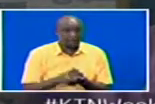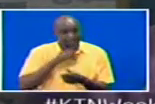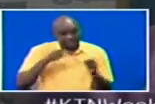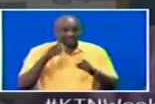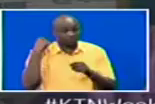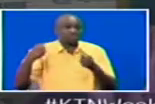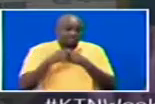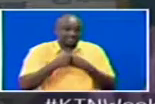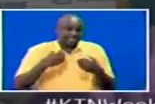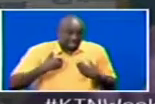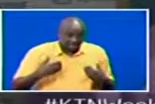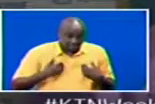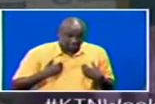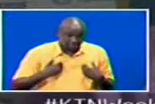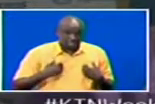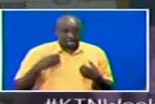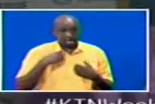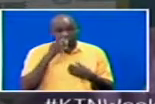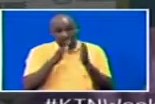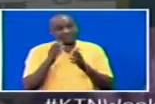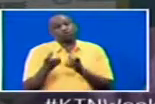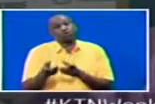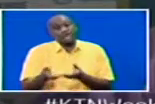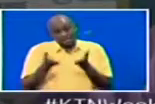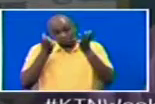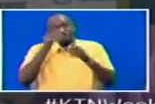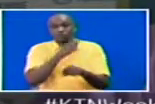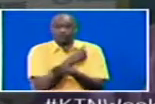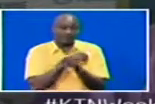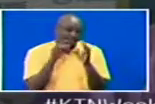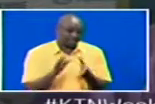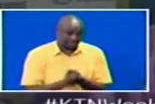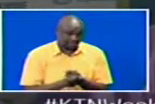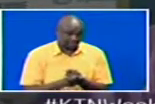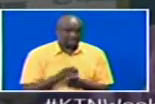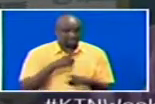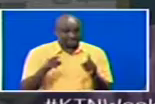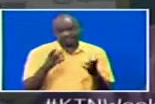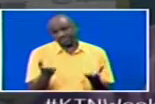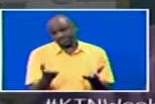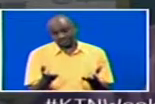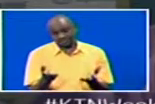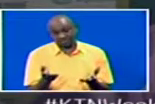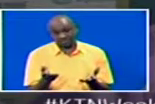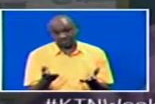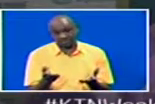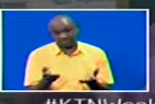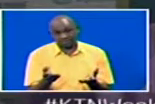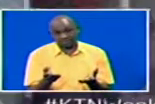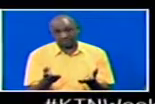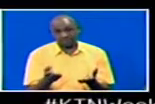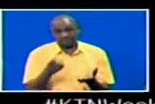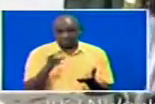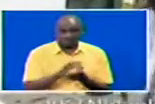we did not have a place to admit this patient. We have just been doing it casually along the